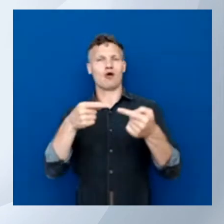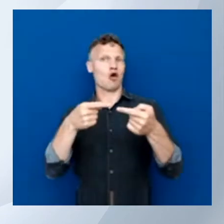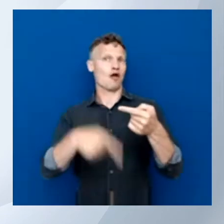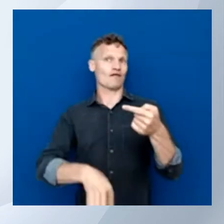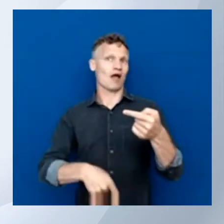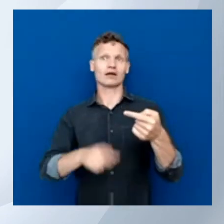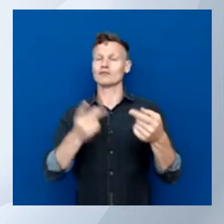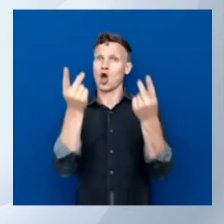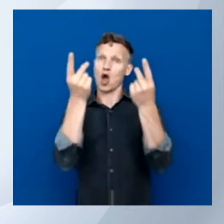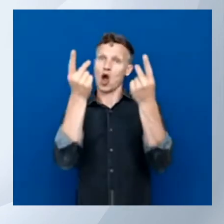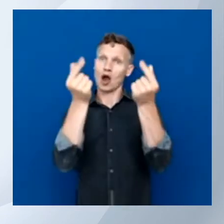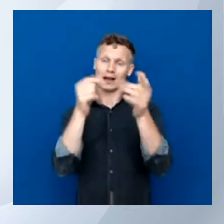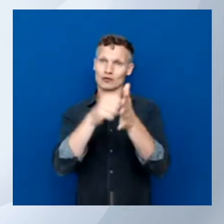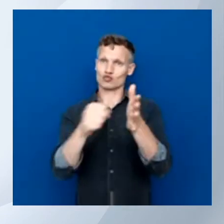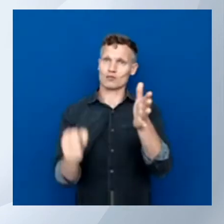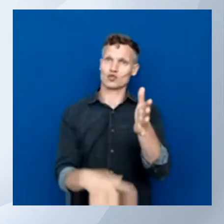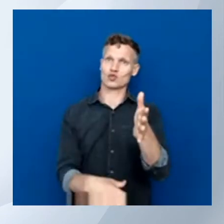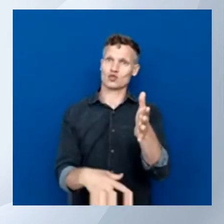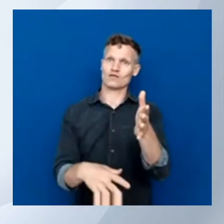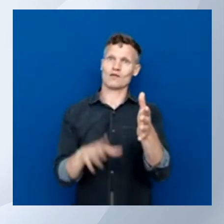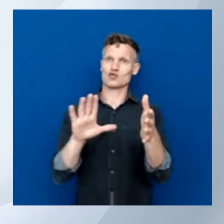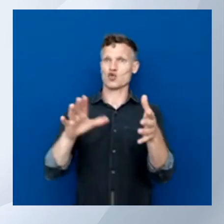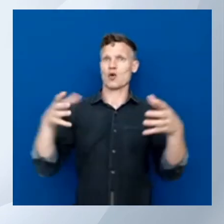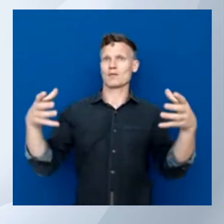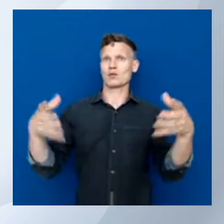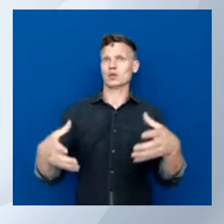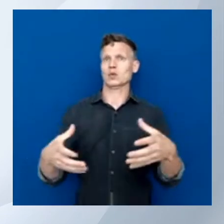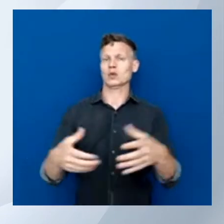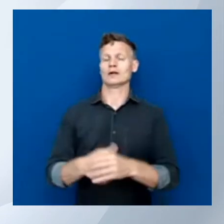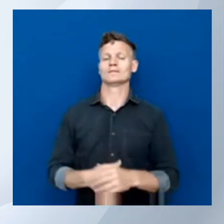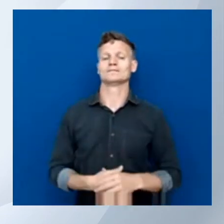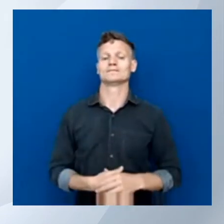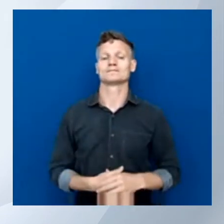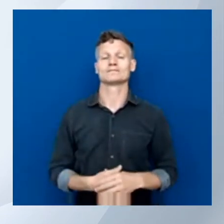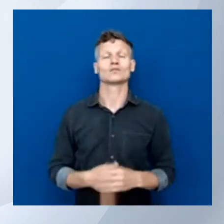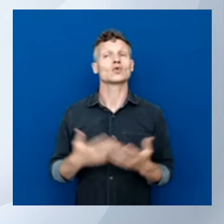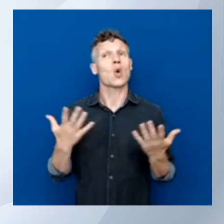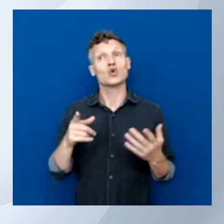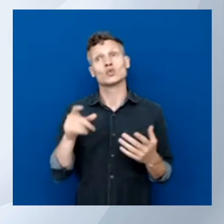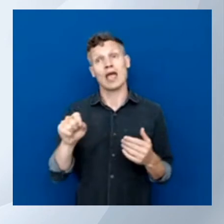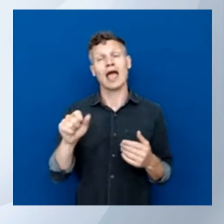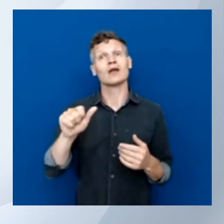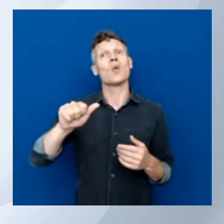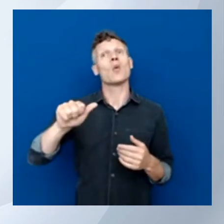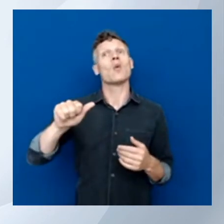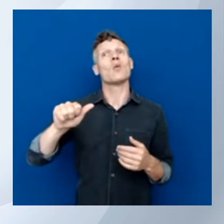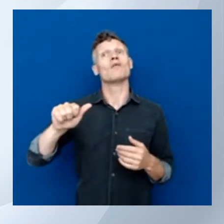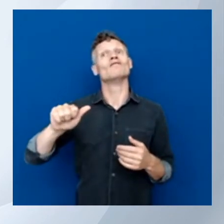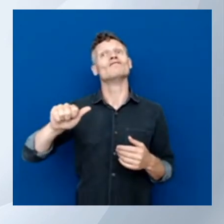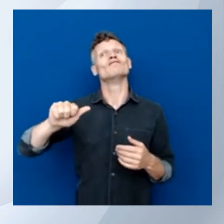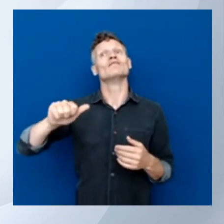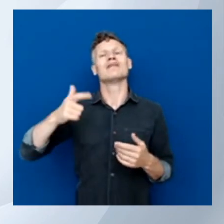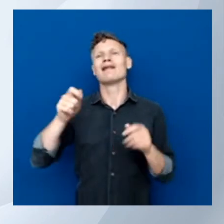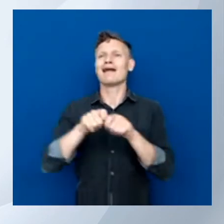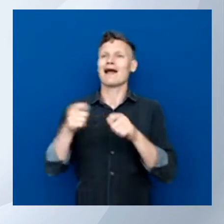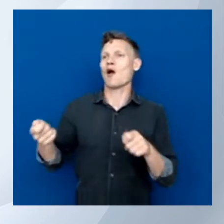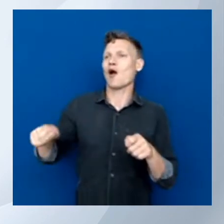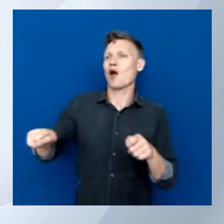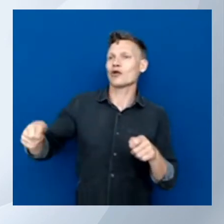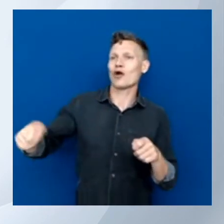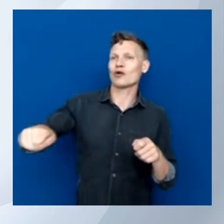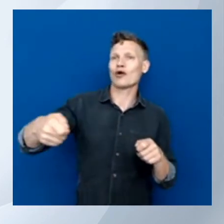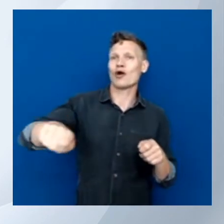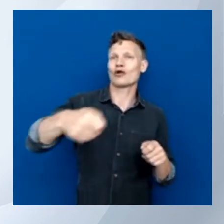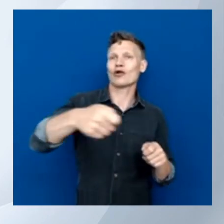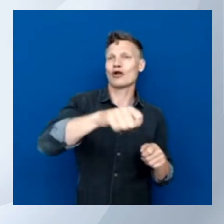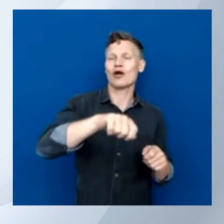Alternatively, you could deploy each app one by one. And that means that you've kind of got a far more rolling